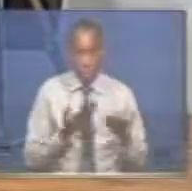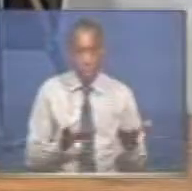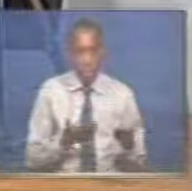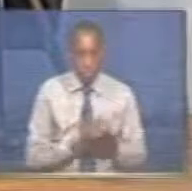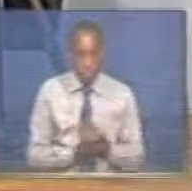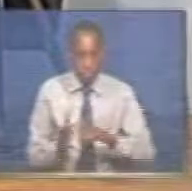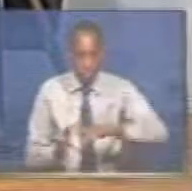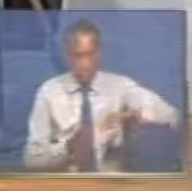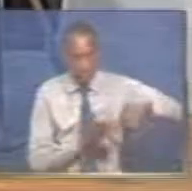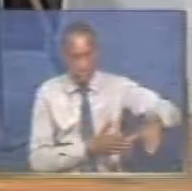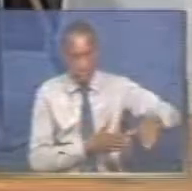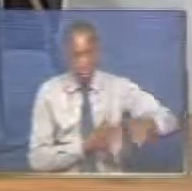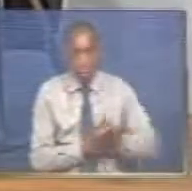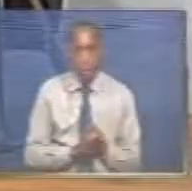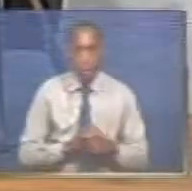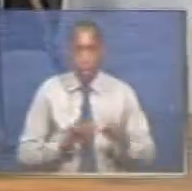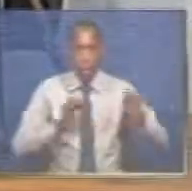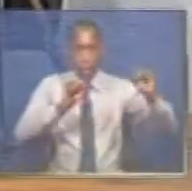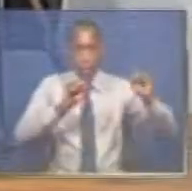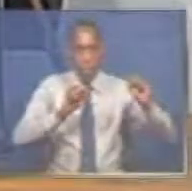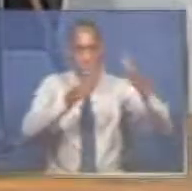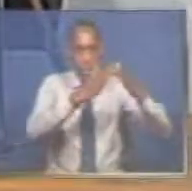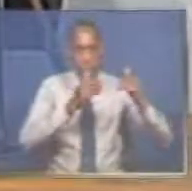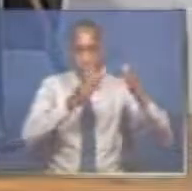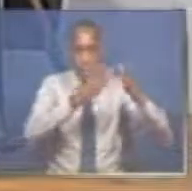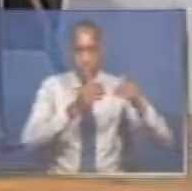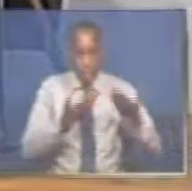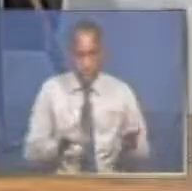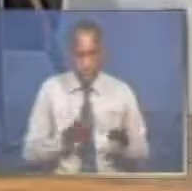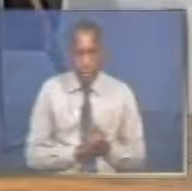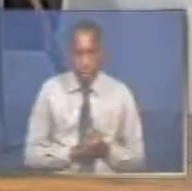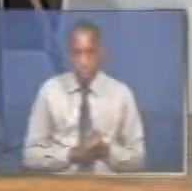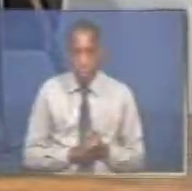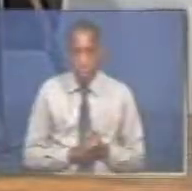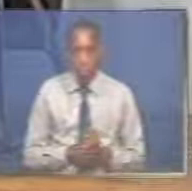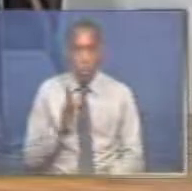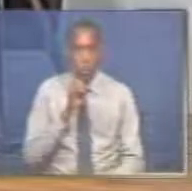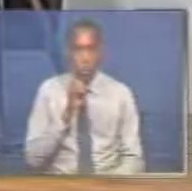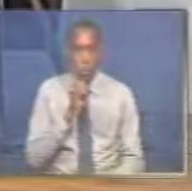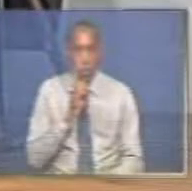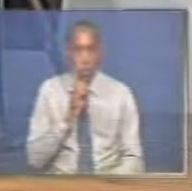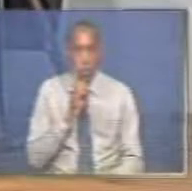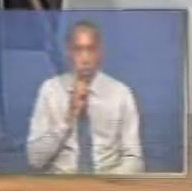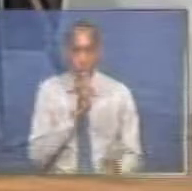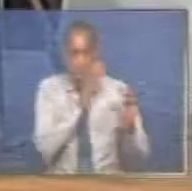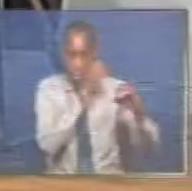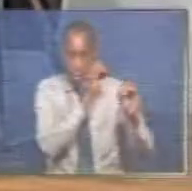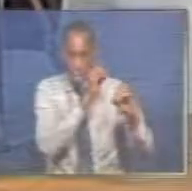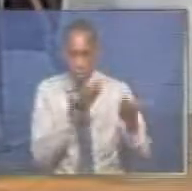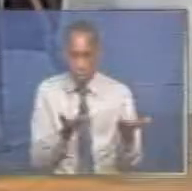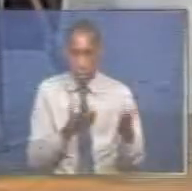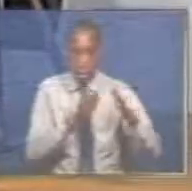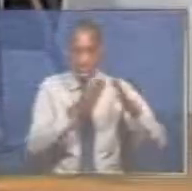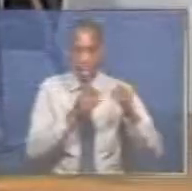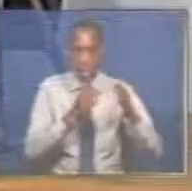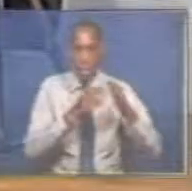course, Arsenal fans, so of course we had to talk about Arsenal. Yes. So tomorrow, I need a prediction for tomorrow's game. We have Arsenal playing